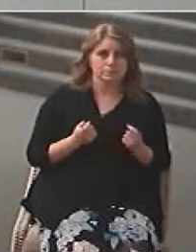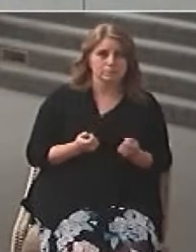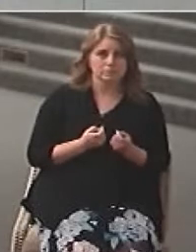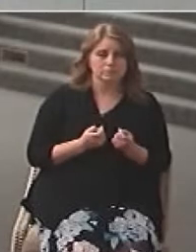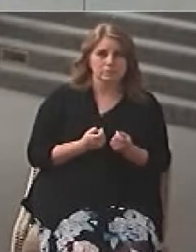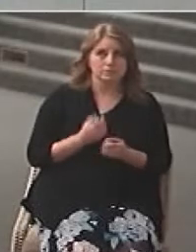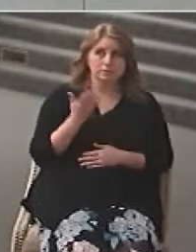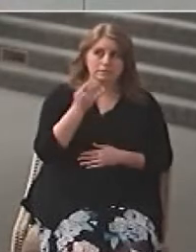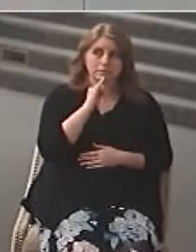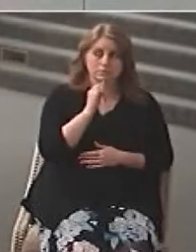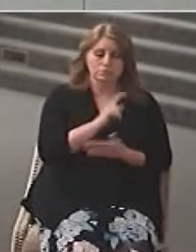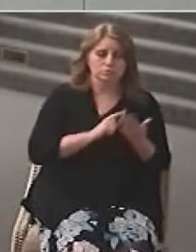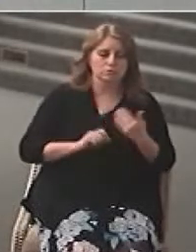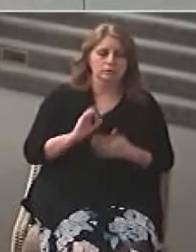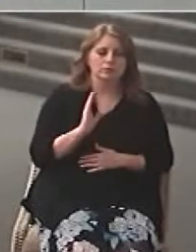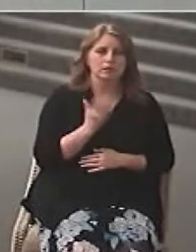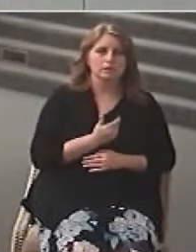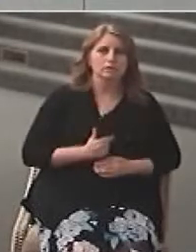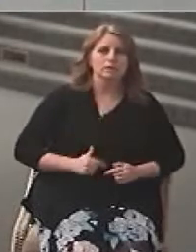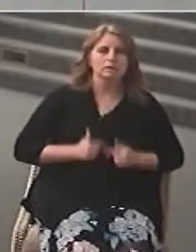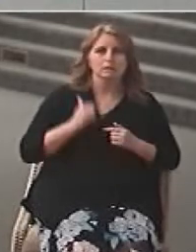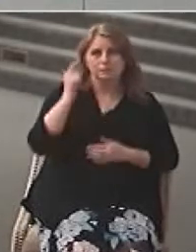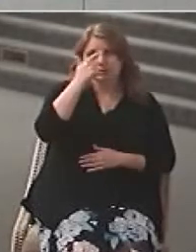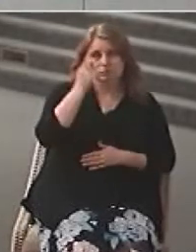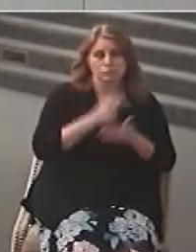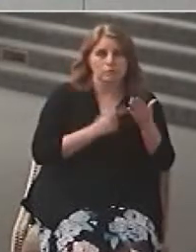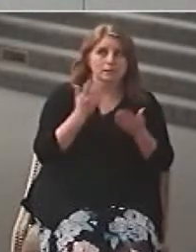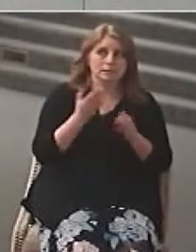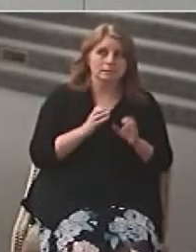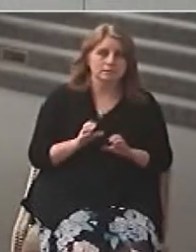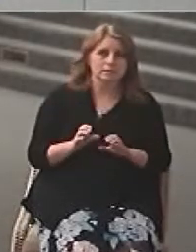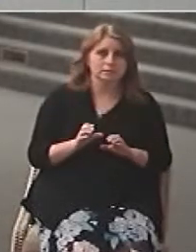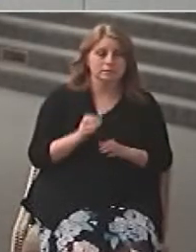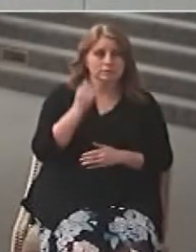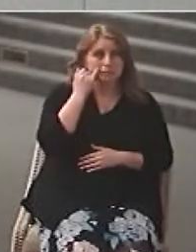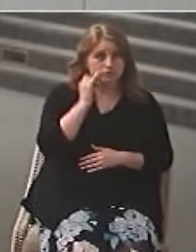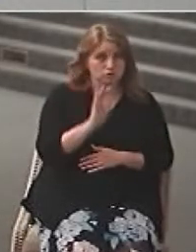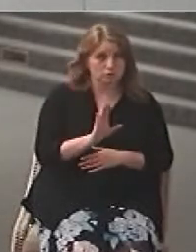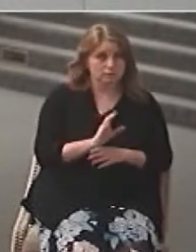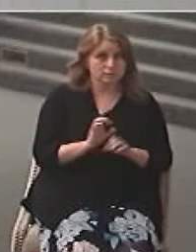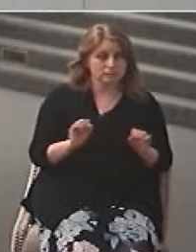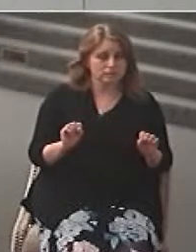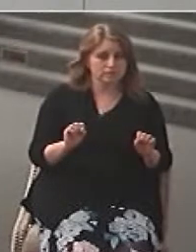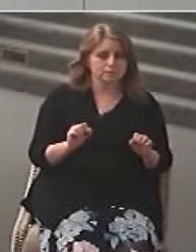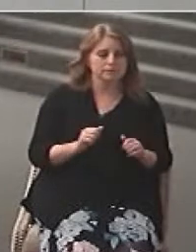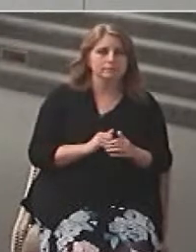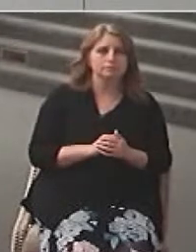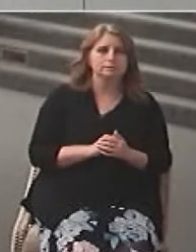He is the Lord of our life because of what He did, if you're saved.